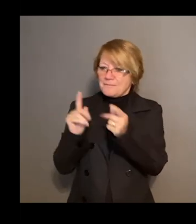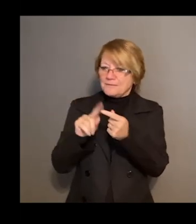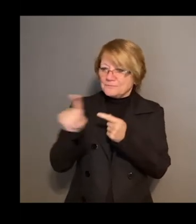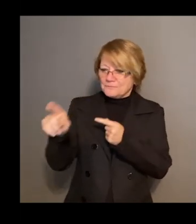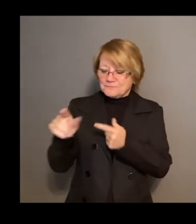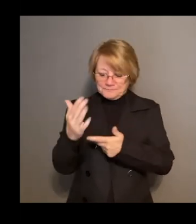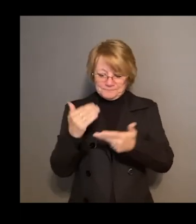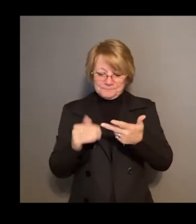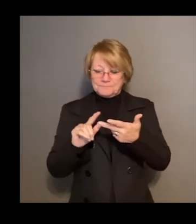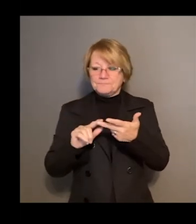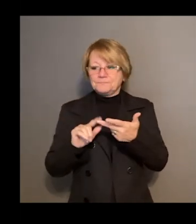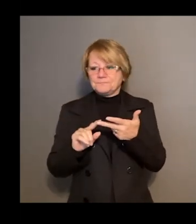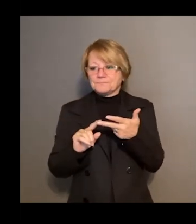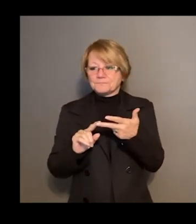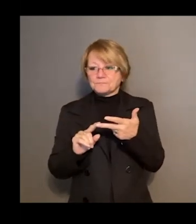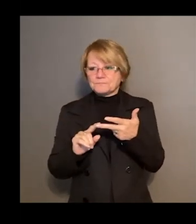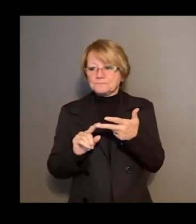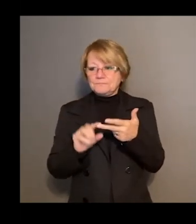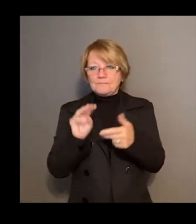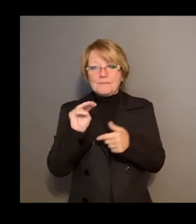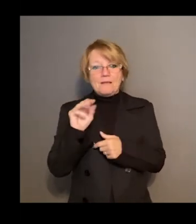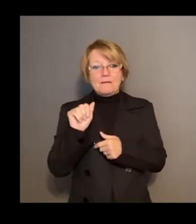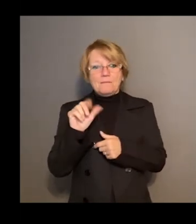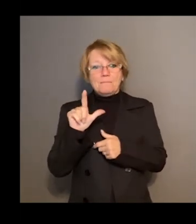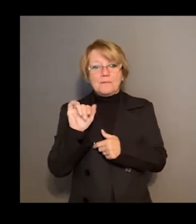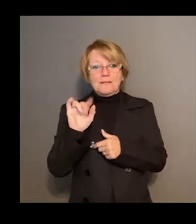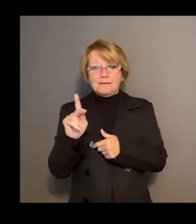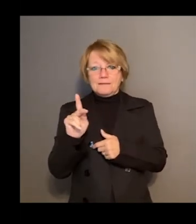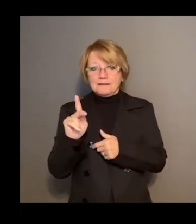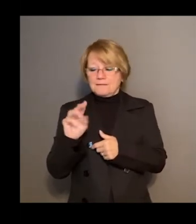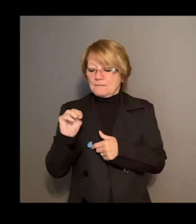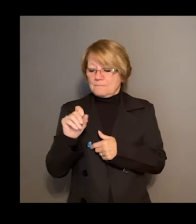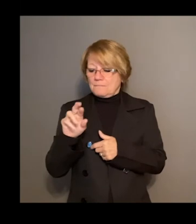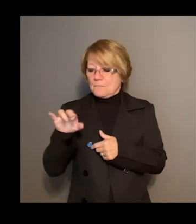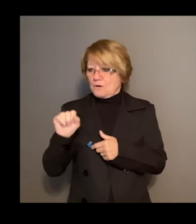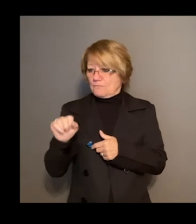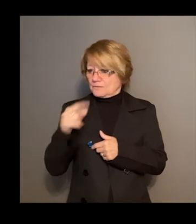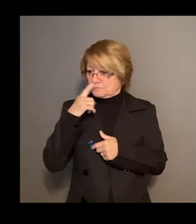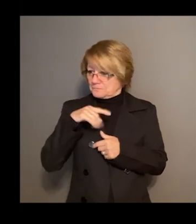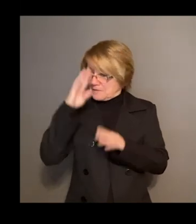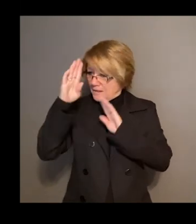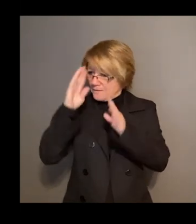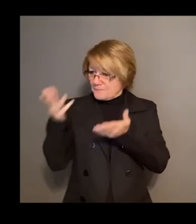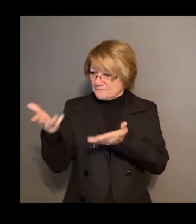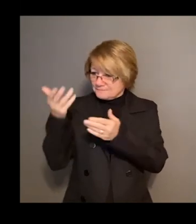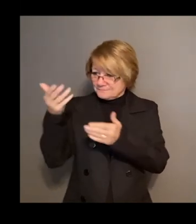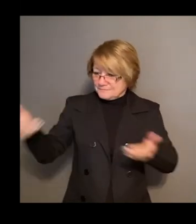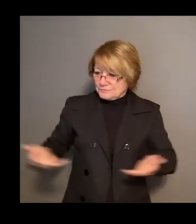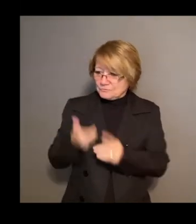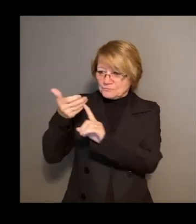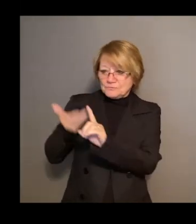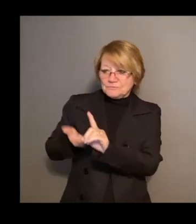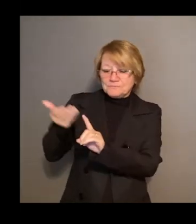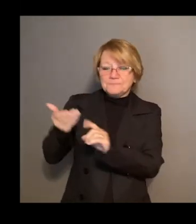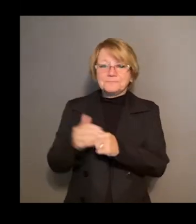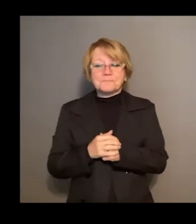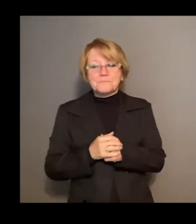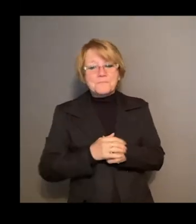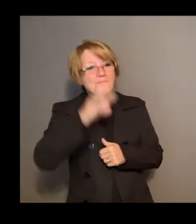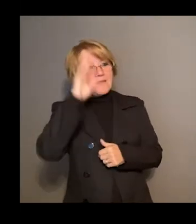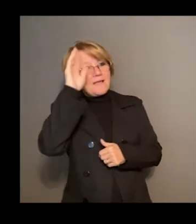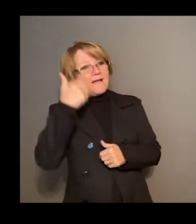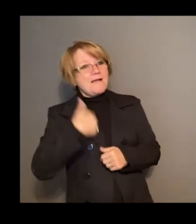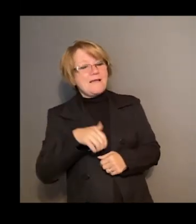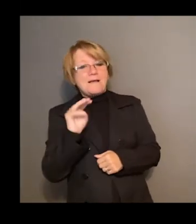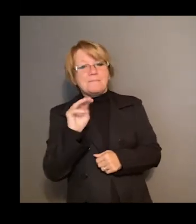Thank you so much. Appreciate it, and we'll come back to you. Next is Malik Morris. Malik, could you say hello and introduce yourself?